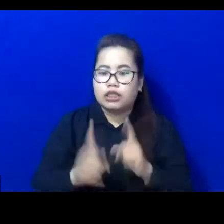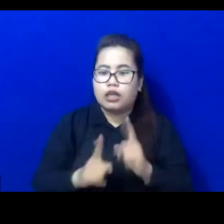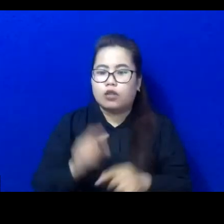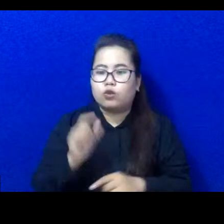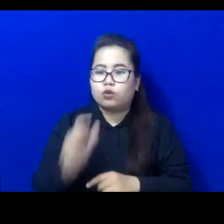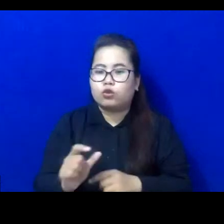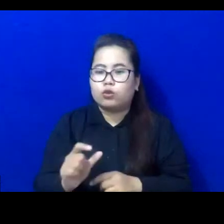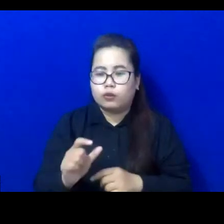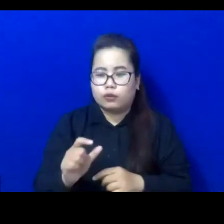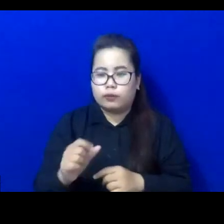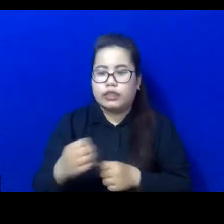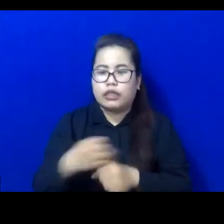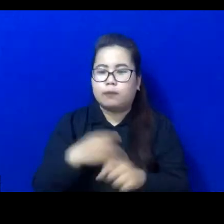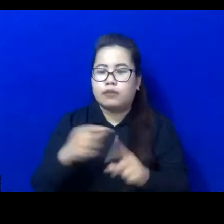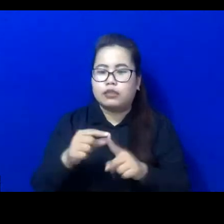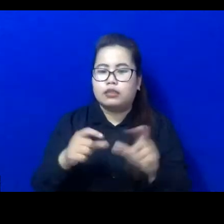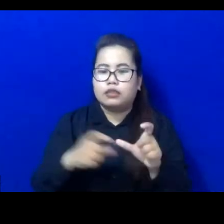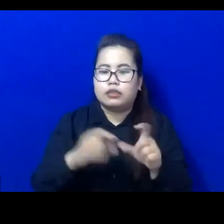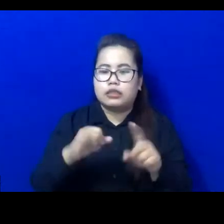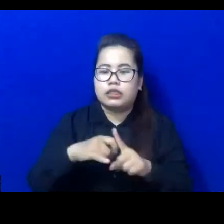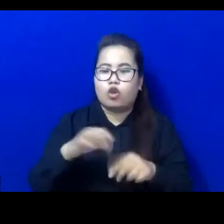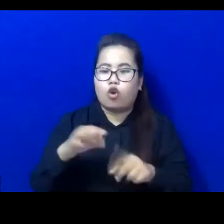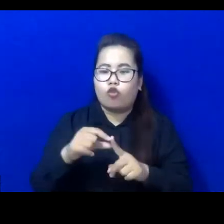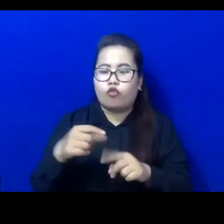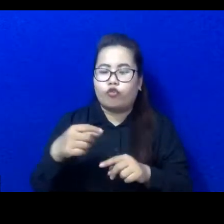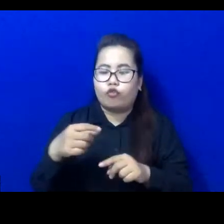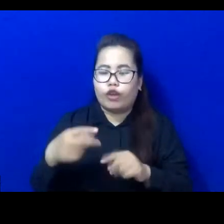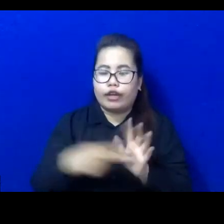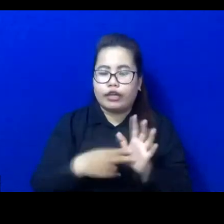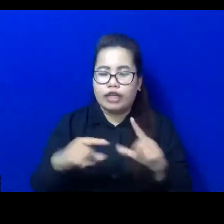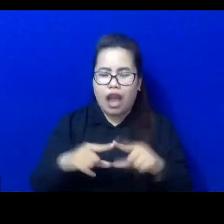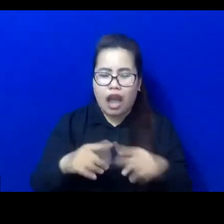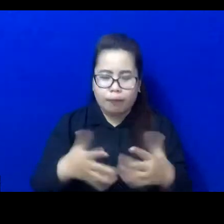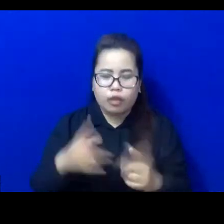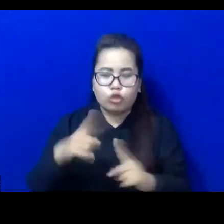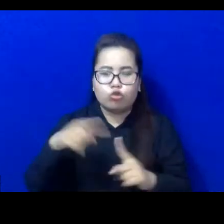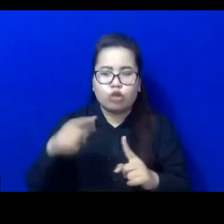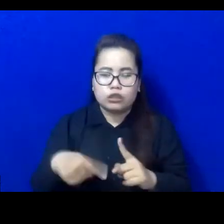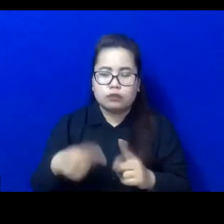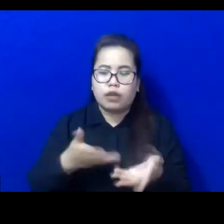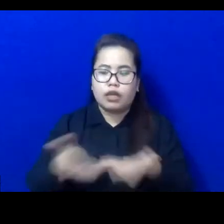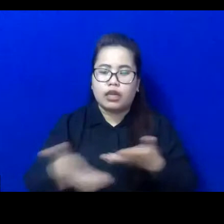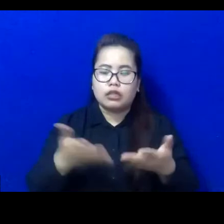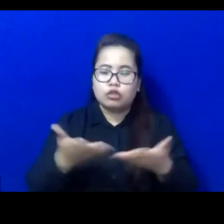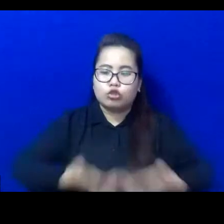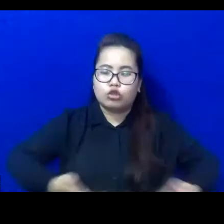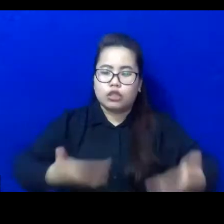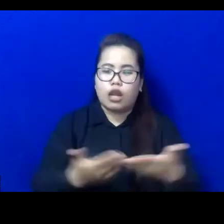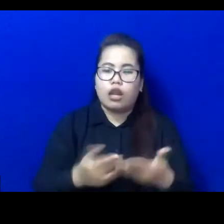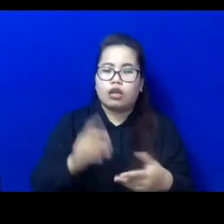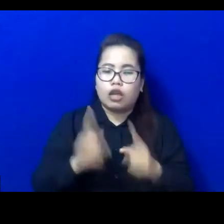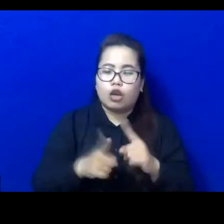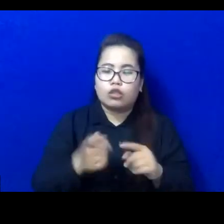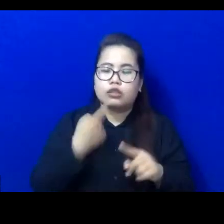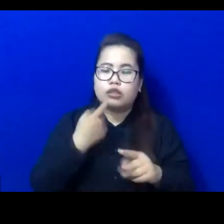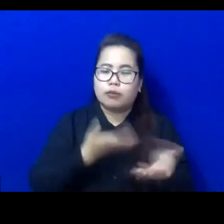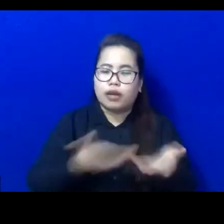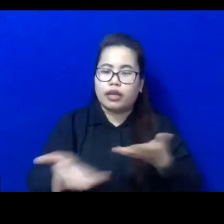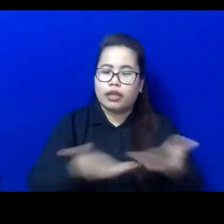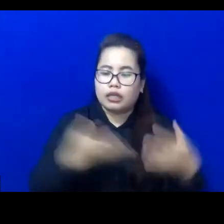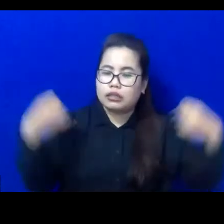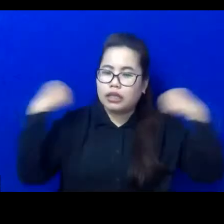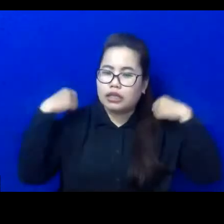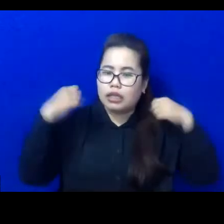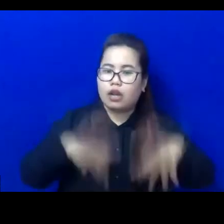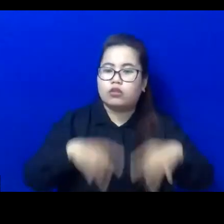the role of social workers in healthcare services in Australia? So hopefully Pak Hans and also Joe, you